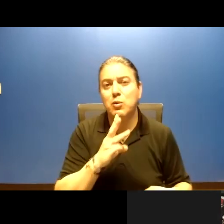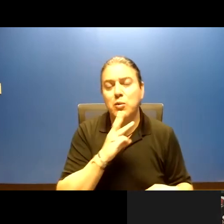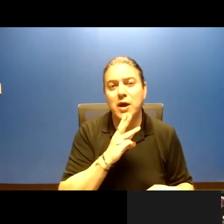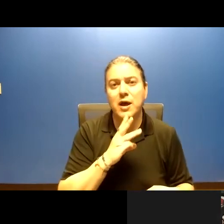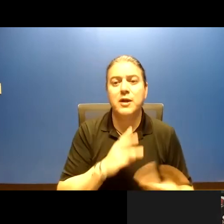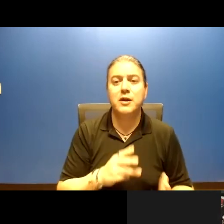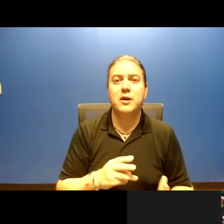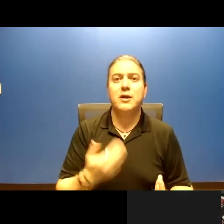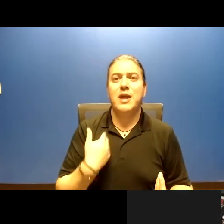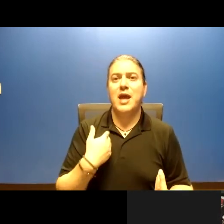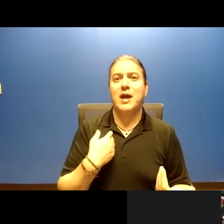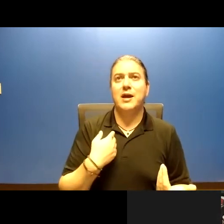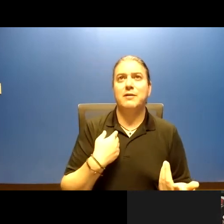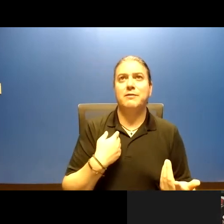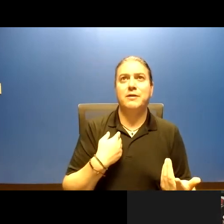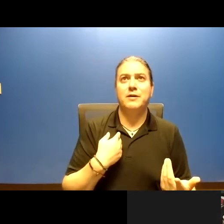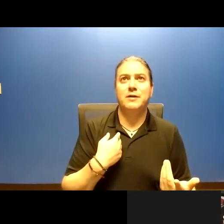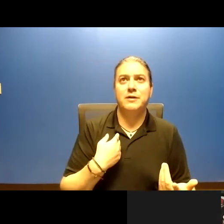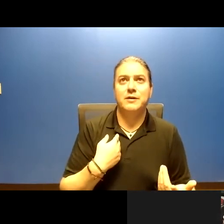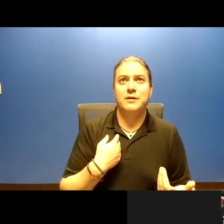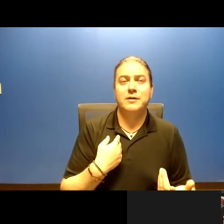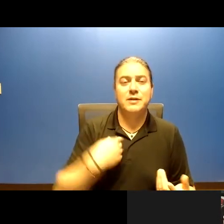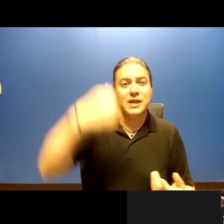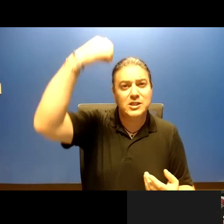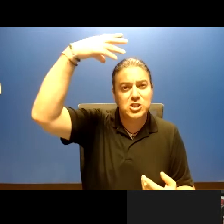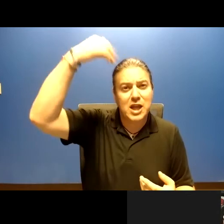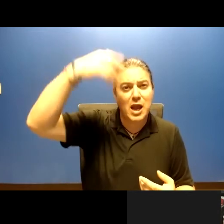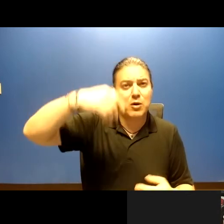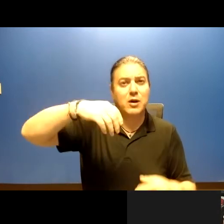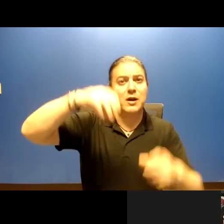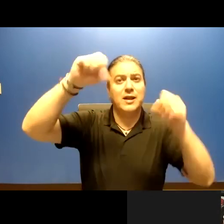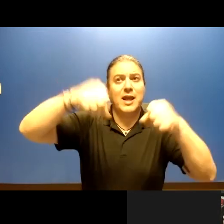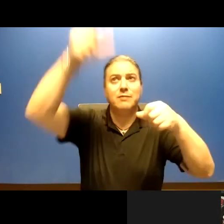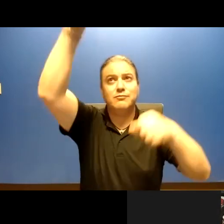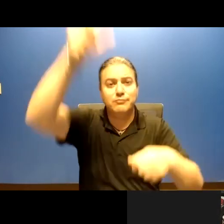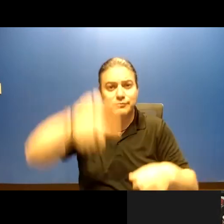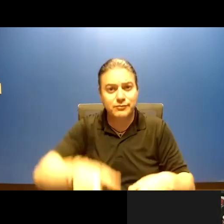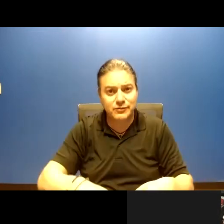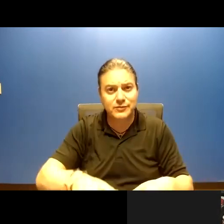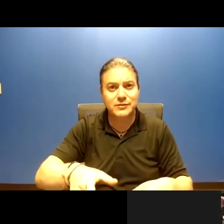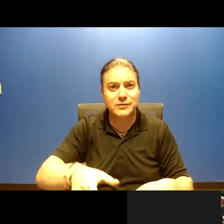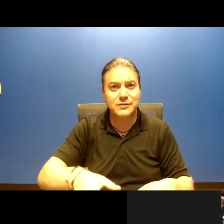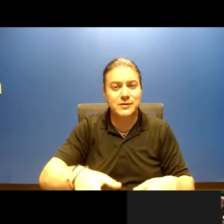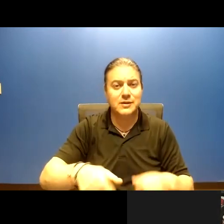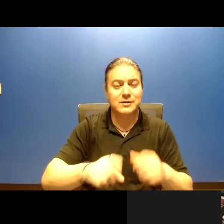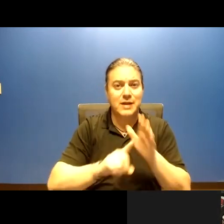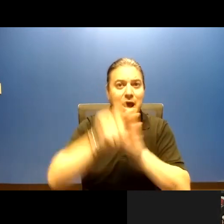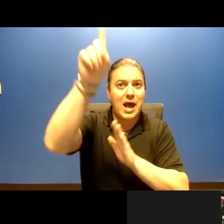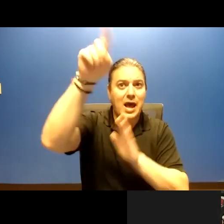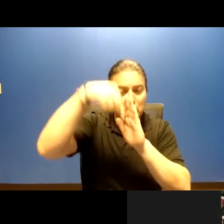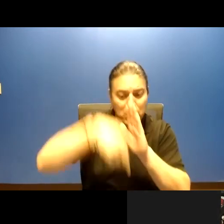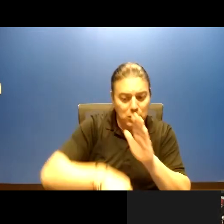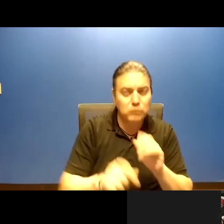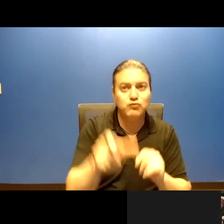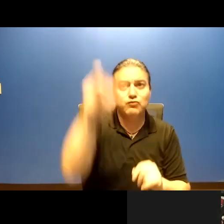slide bar shower heads, but it was having to think about every single step. And I felt like it